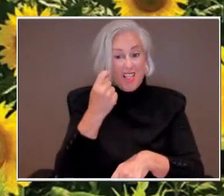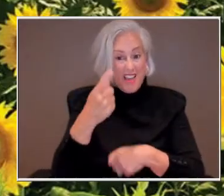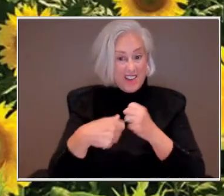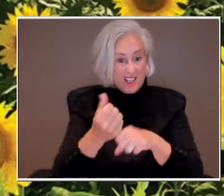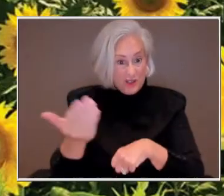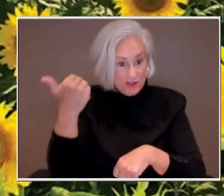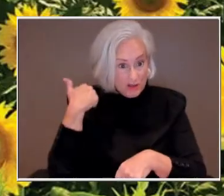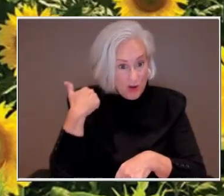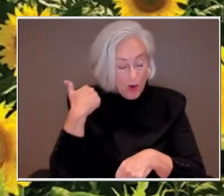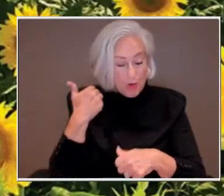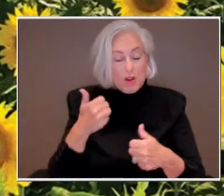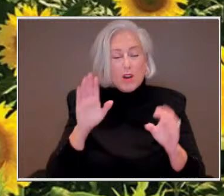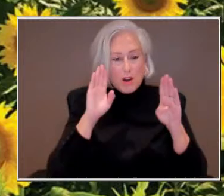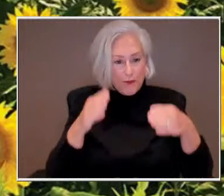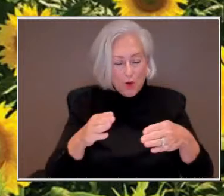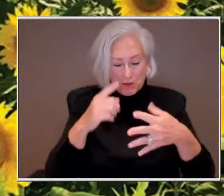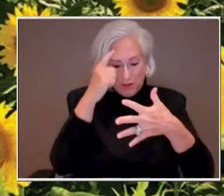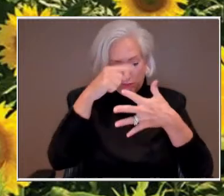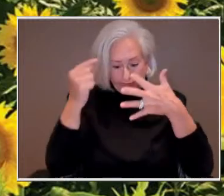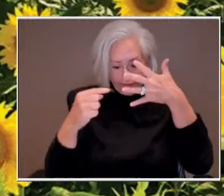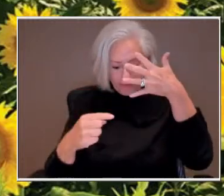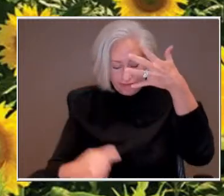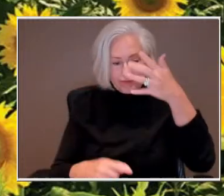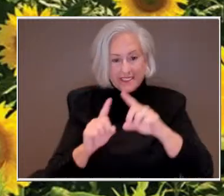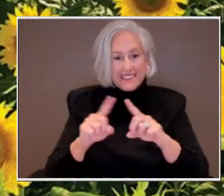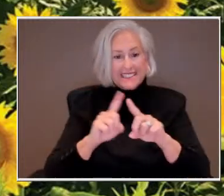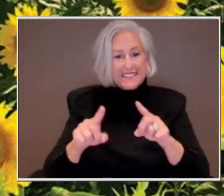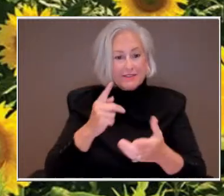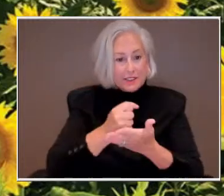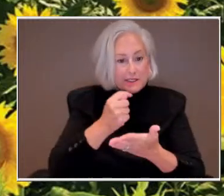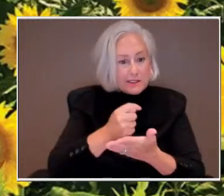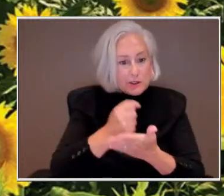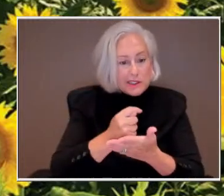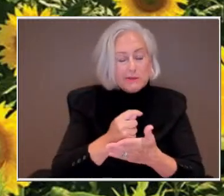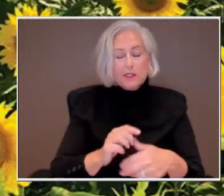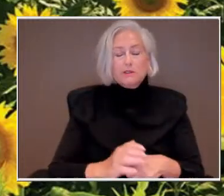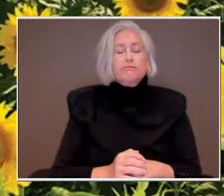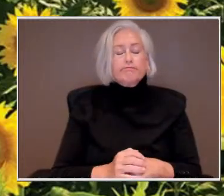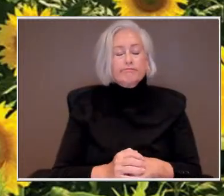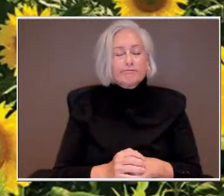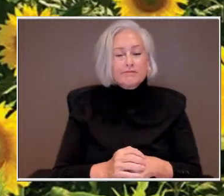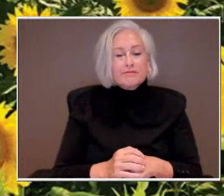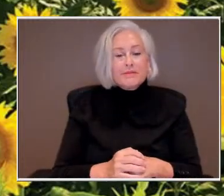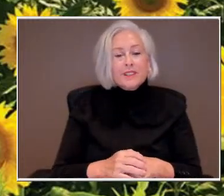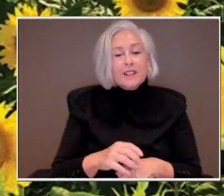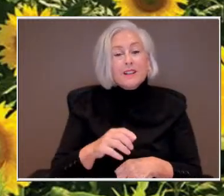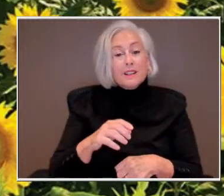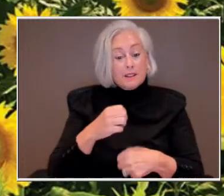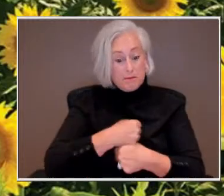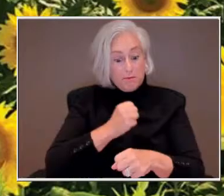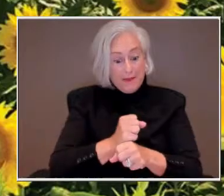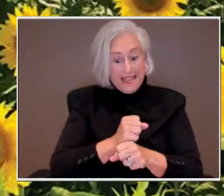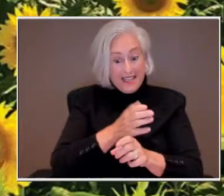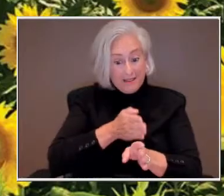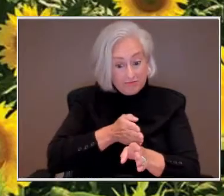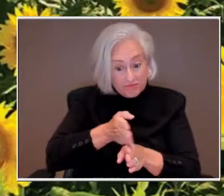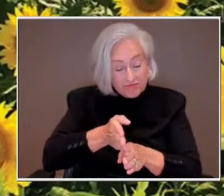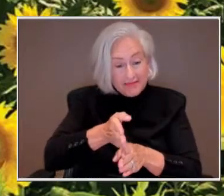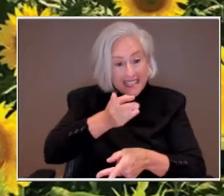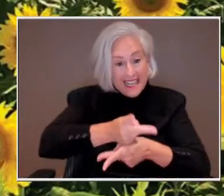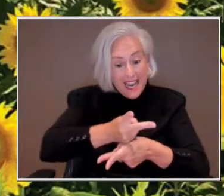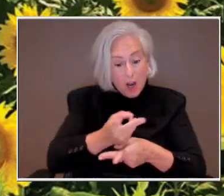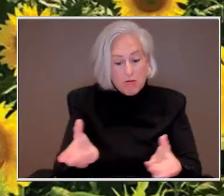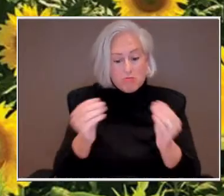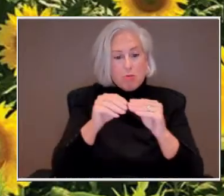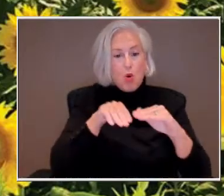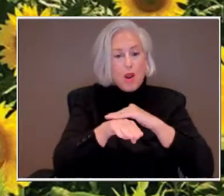for stroke, heart attack, sepsis, COVID, heart failure, and diabetes, making specialized care more accessible to people who